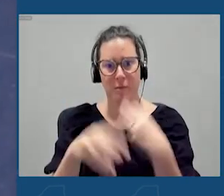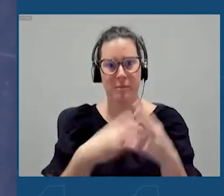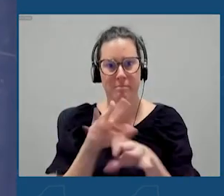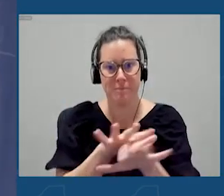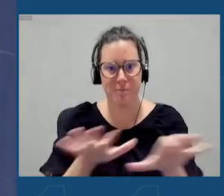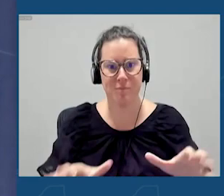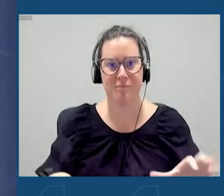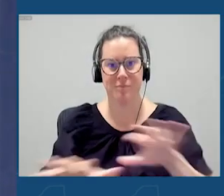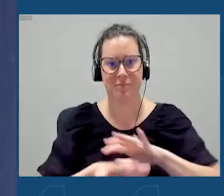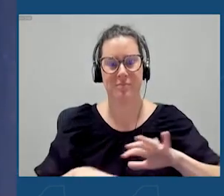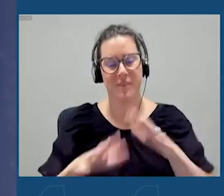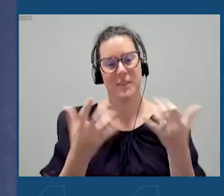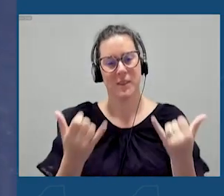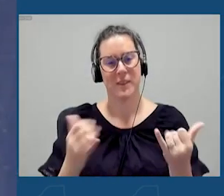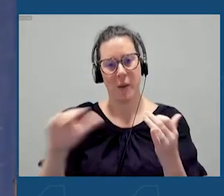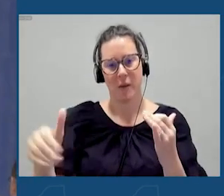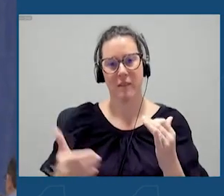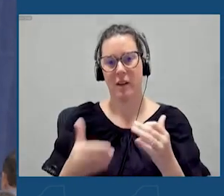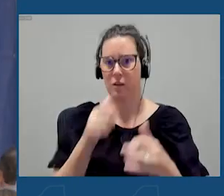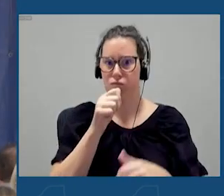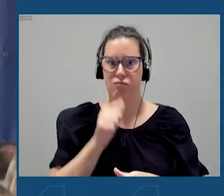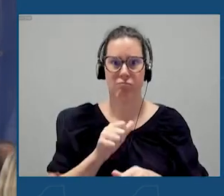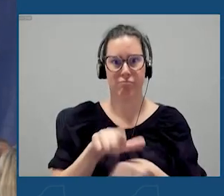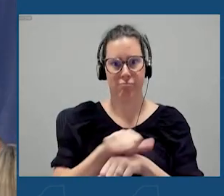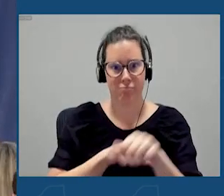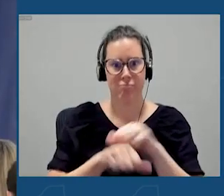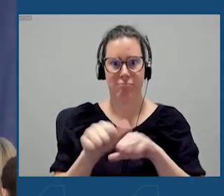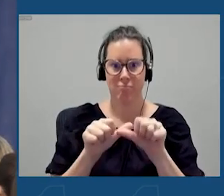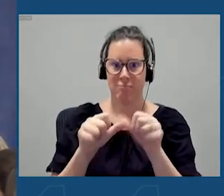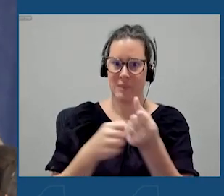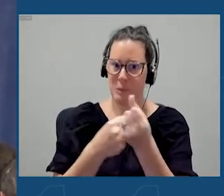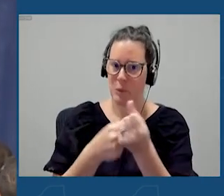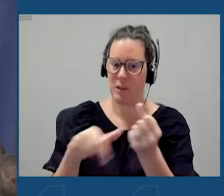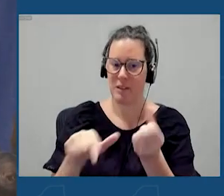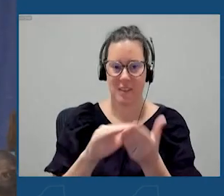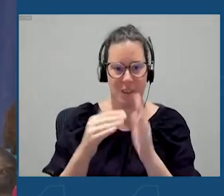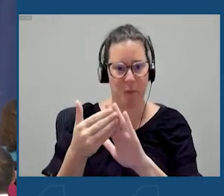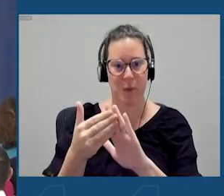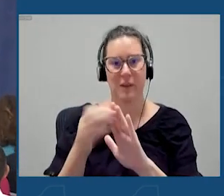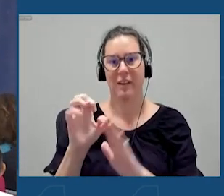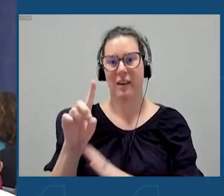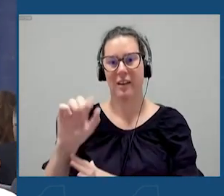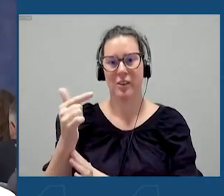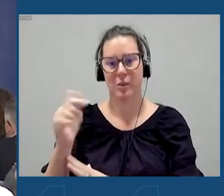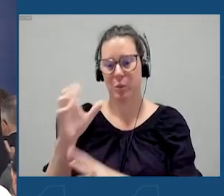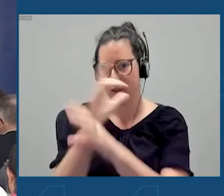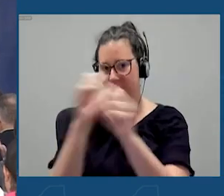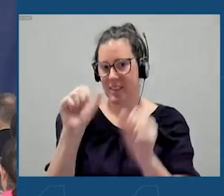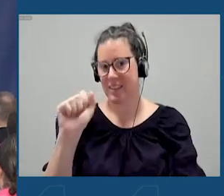our next speaker, a tireless advocate for this community, EDGE President Steve DeMeo.